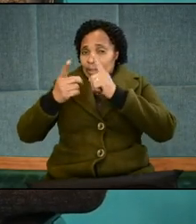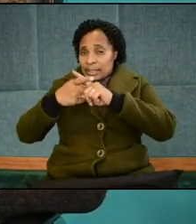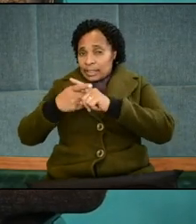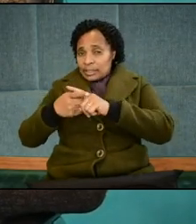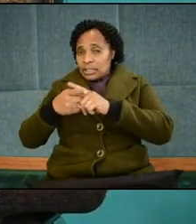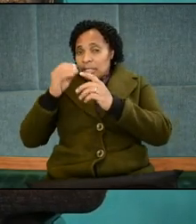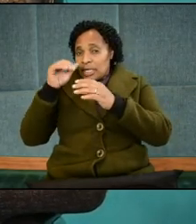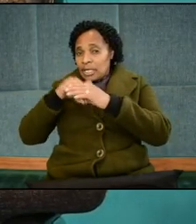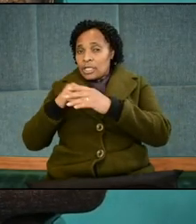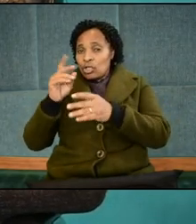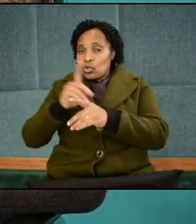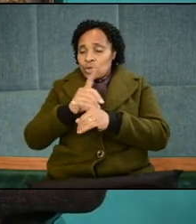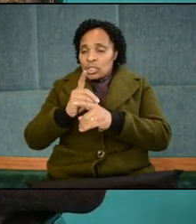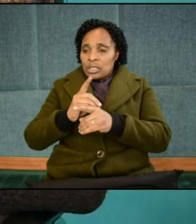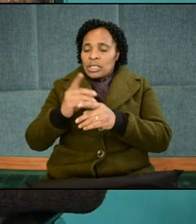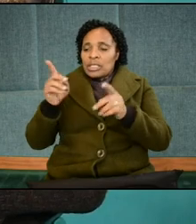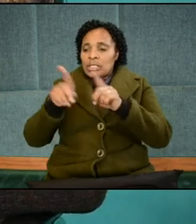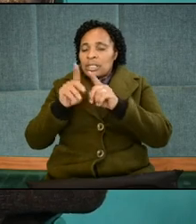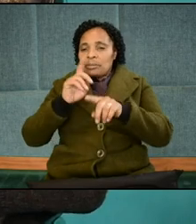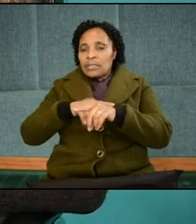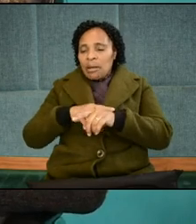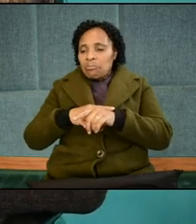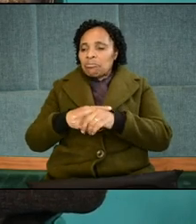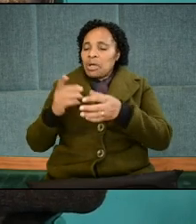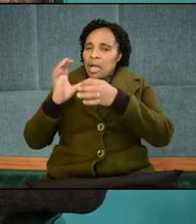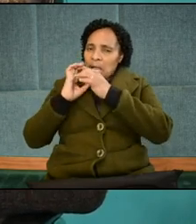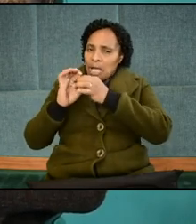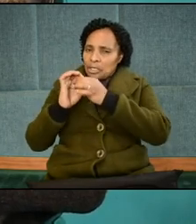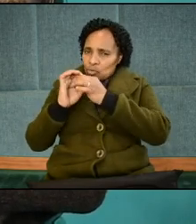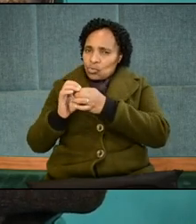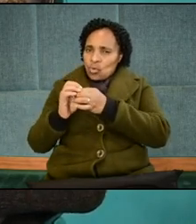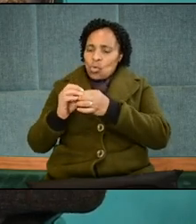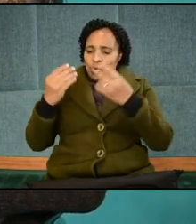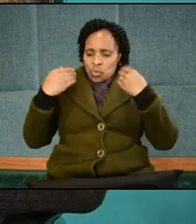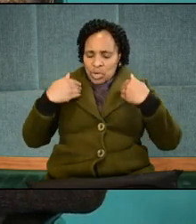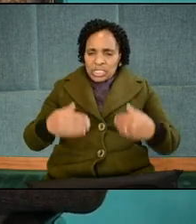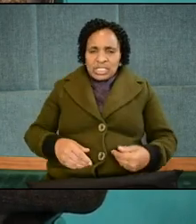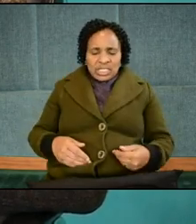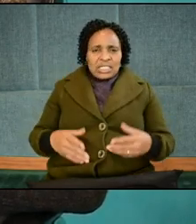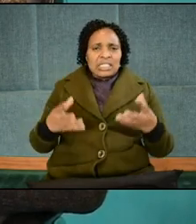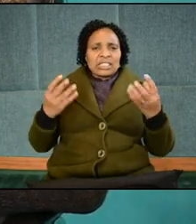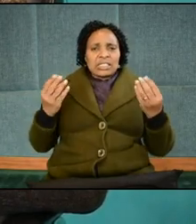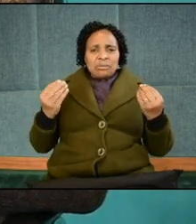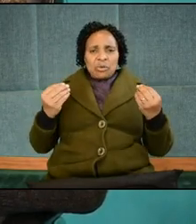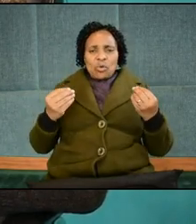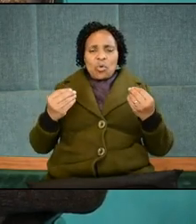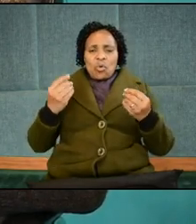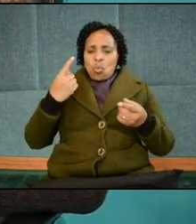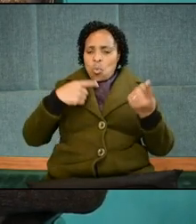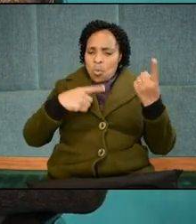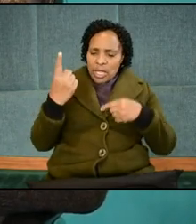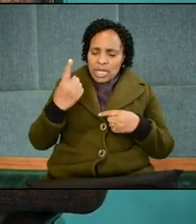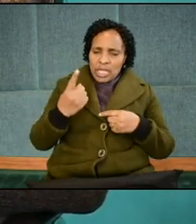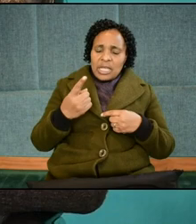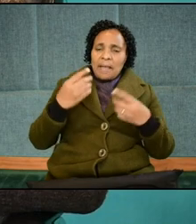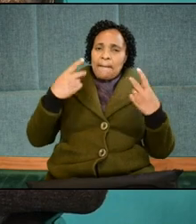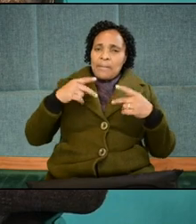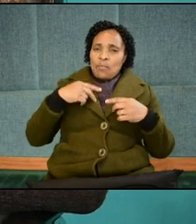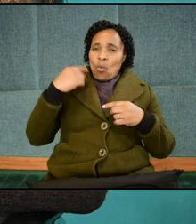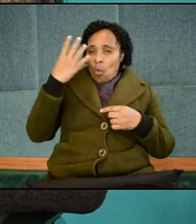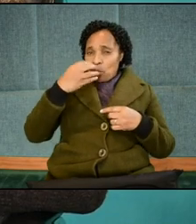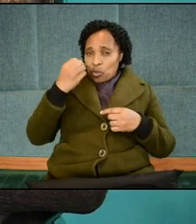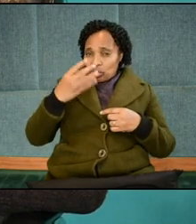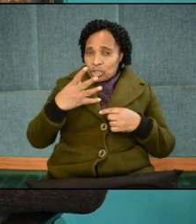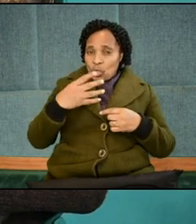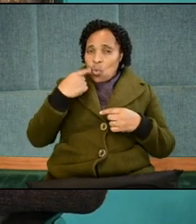While recognizing cultural differences, our dress is to be simple, modest, and neat, befitting those whose true beauty does not